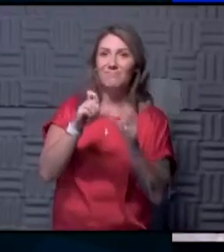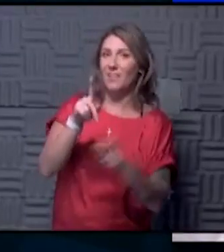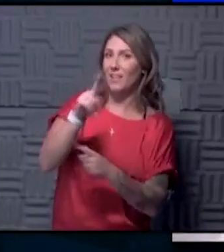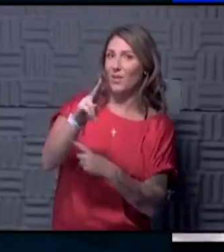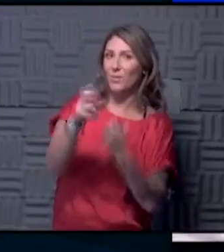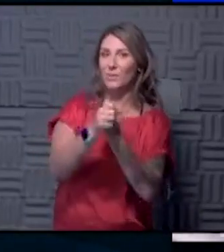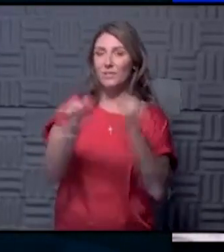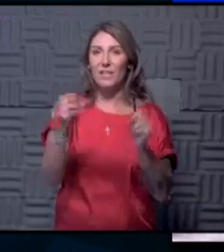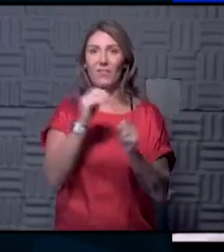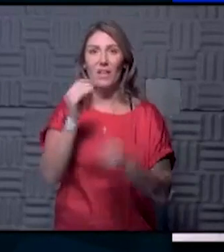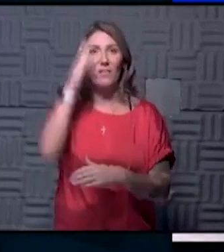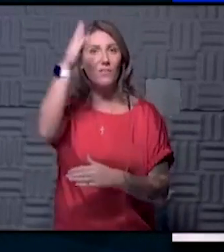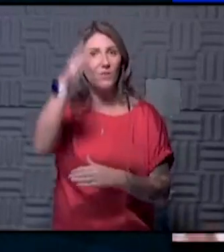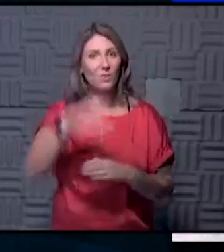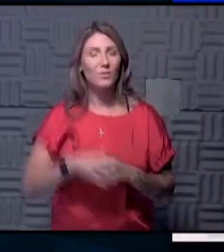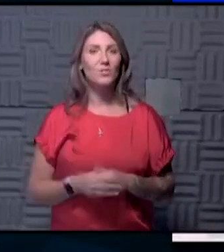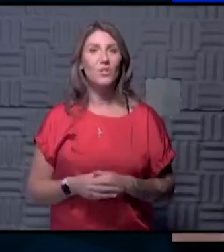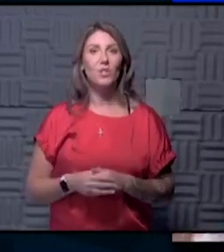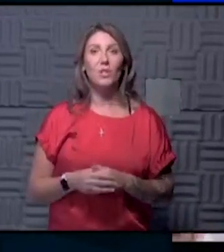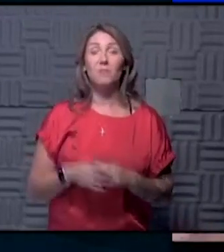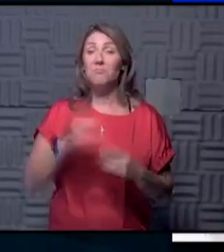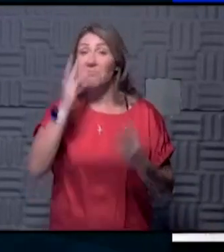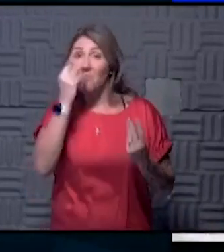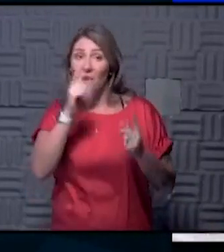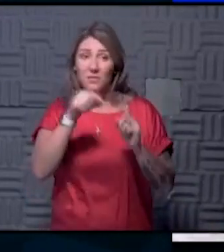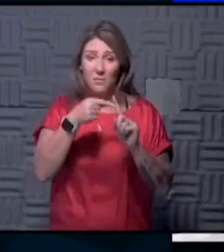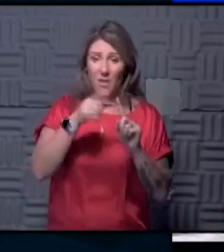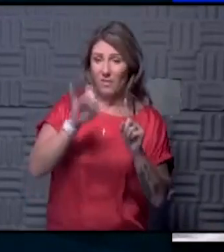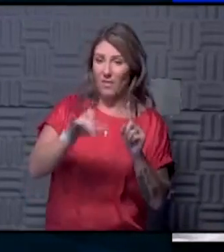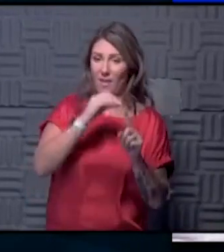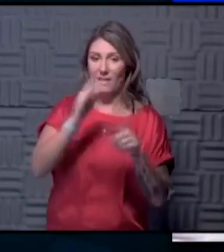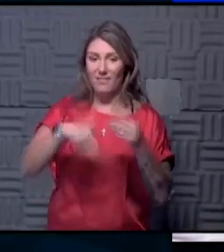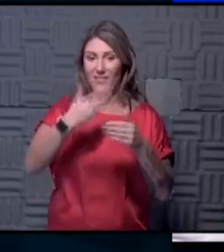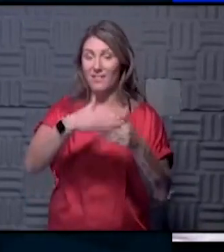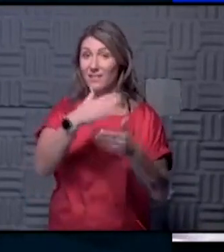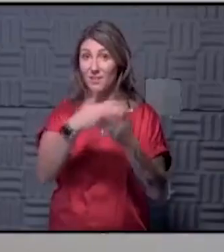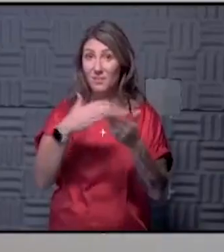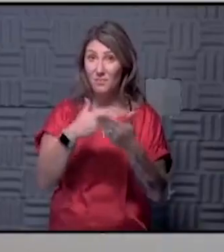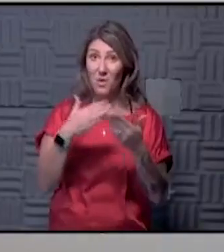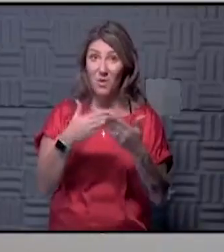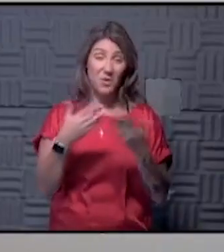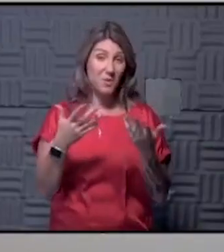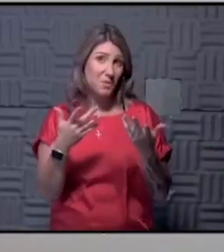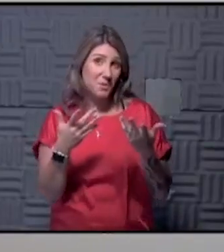in the future? Thoughts about that or our next steps there in Lawrence?